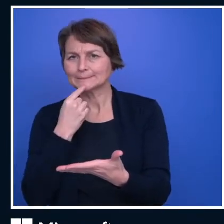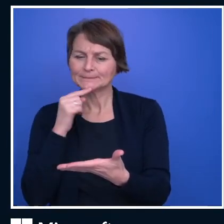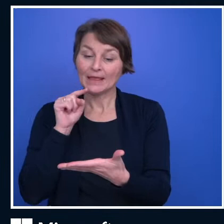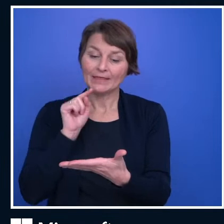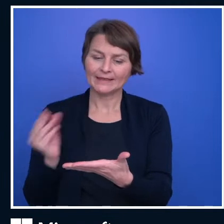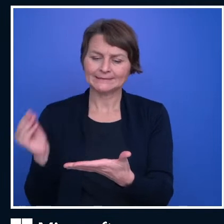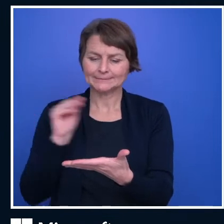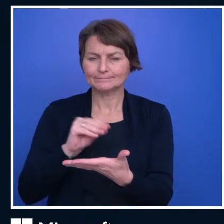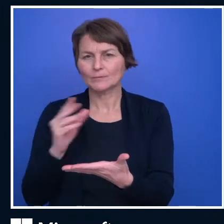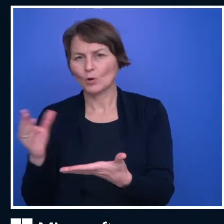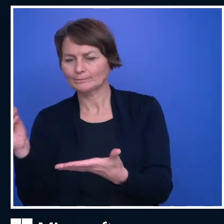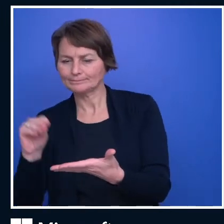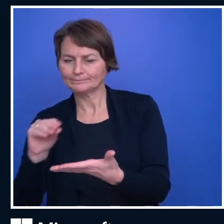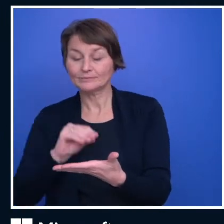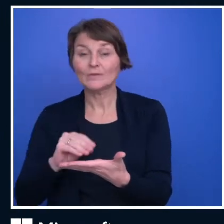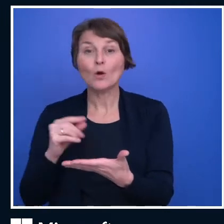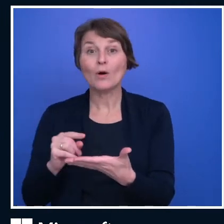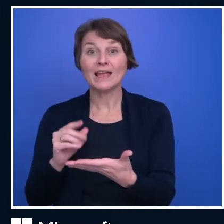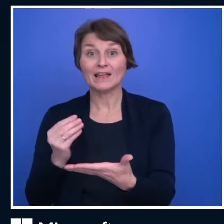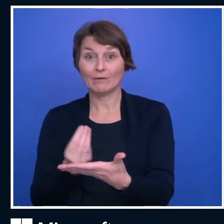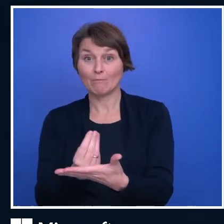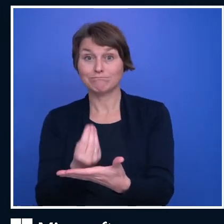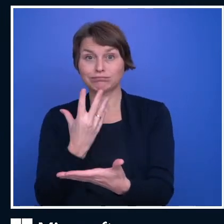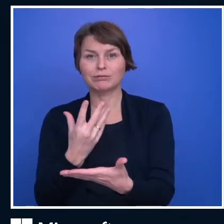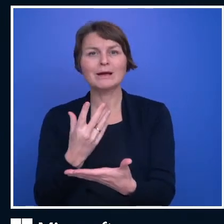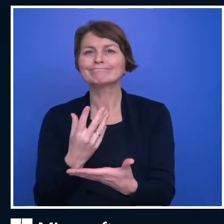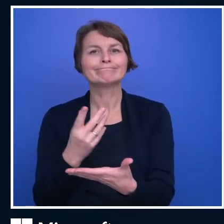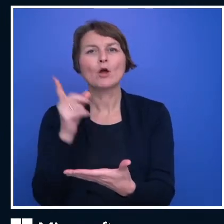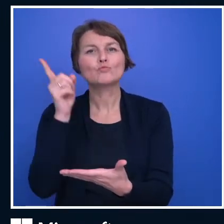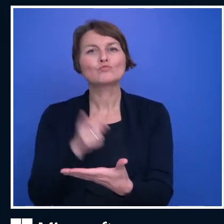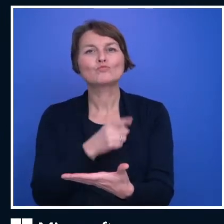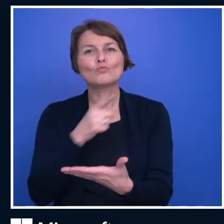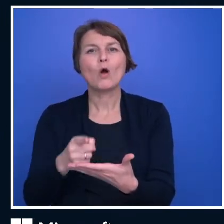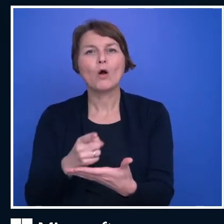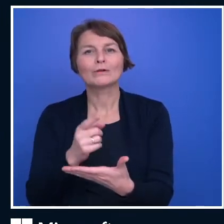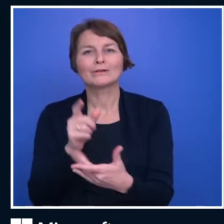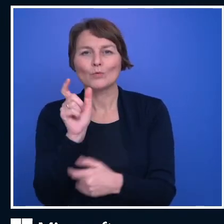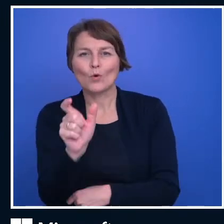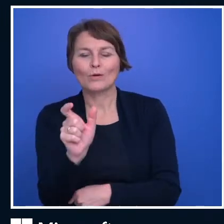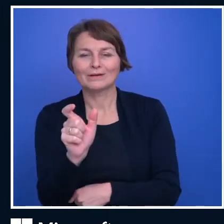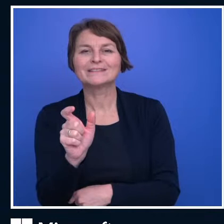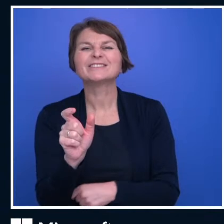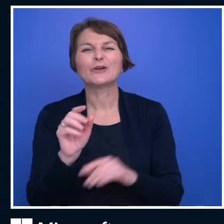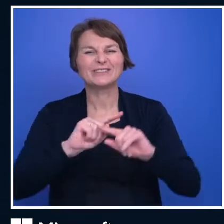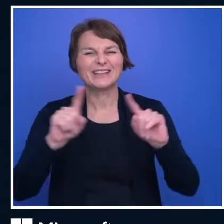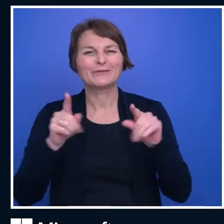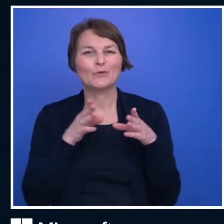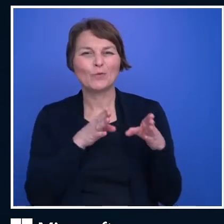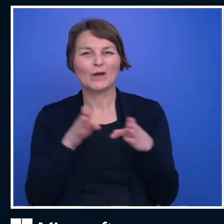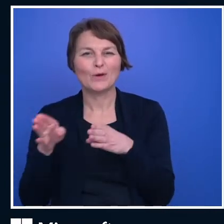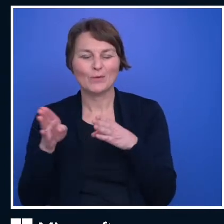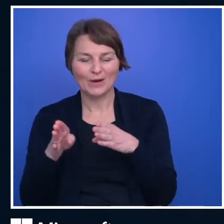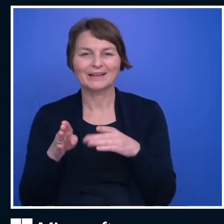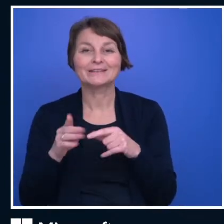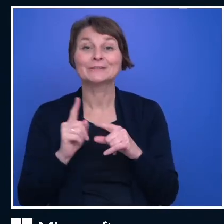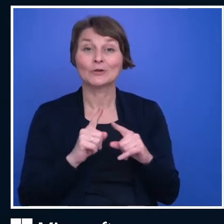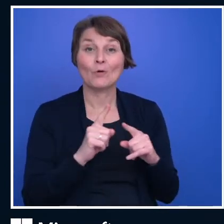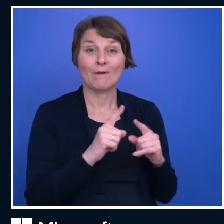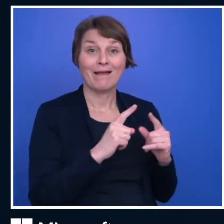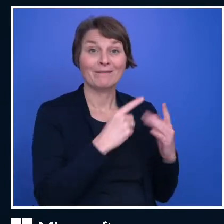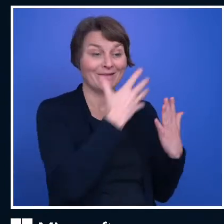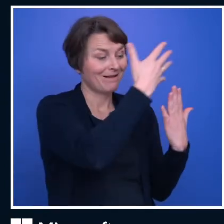words from it. So it would basically be a form of natural language processing, where we take a text,